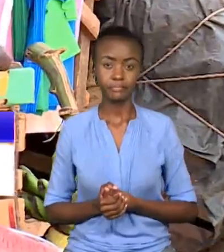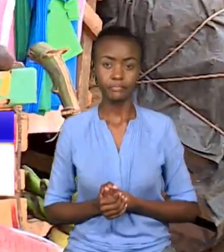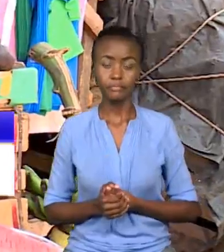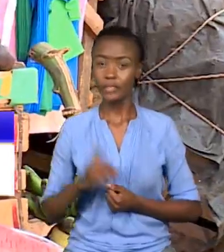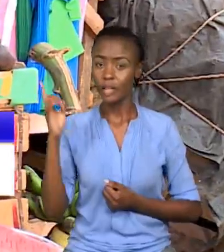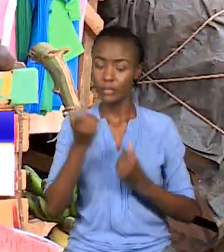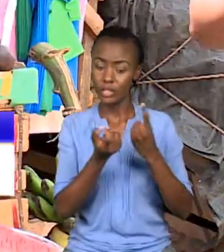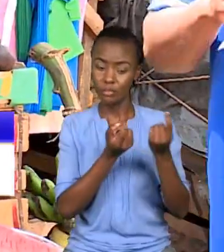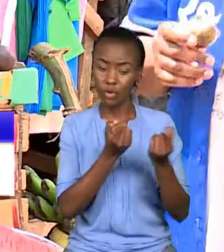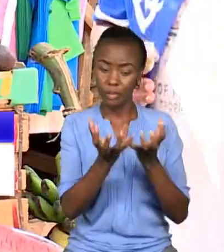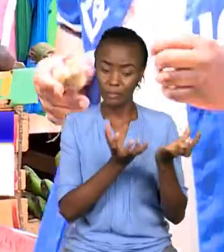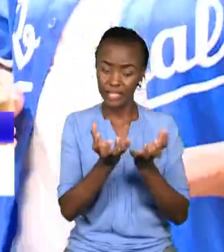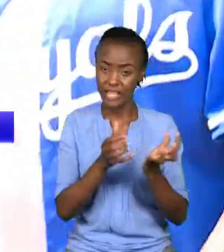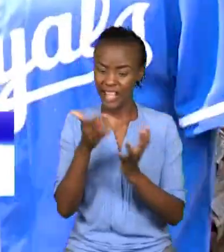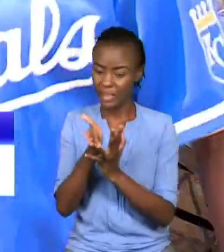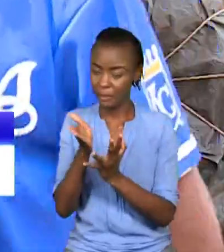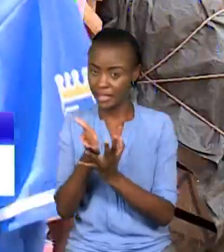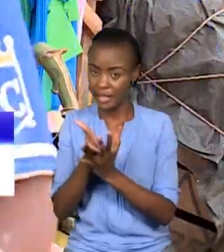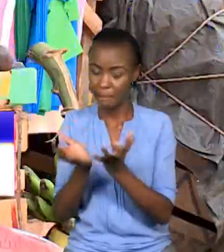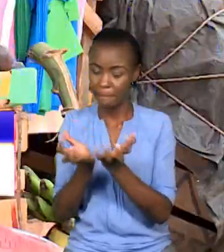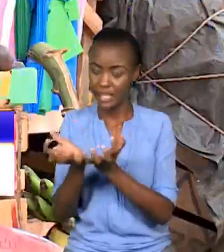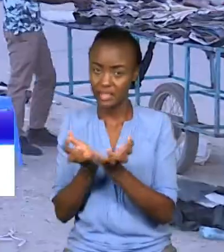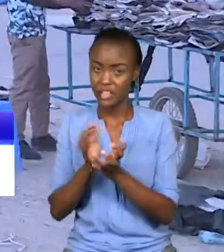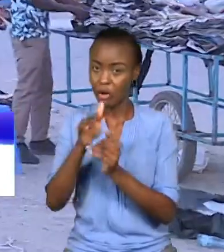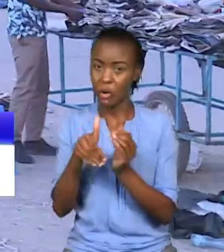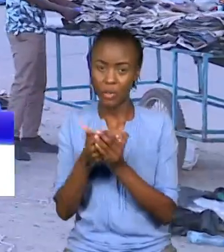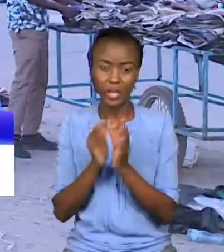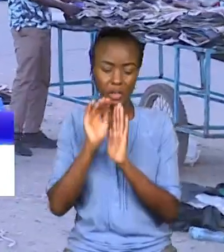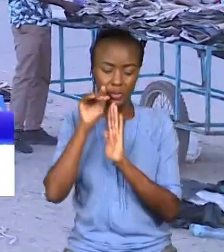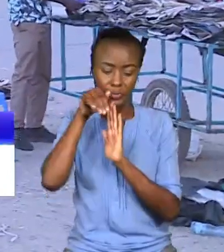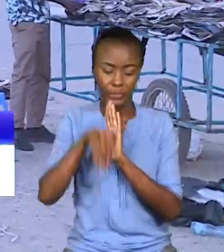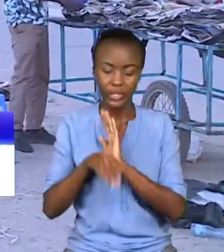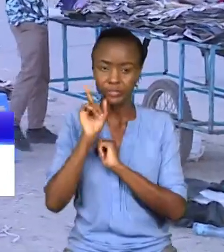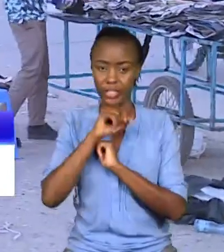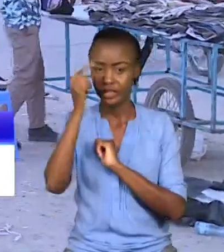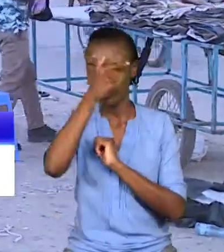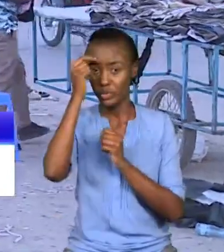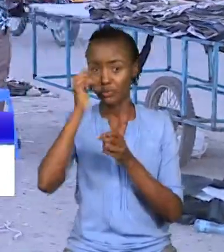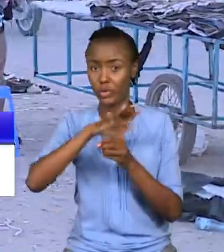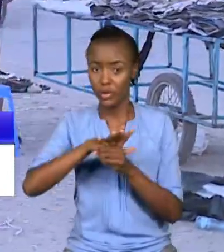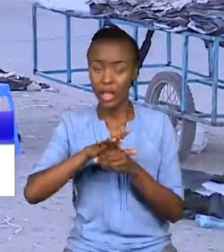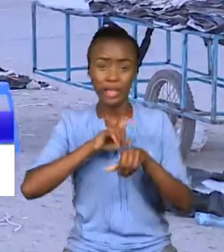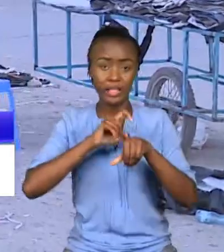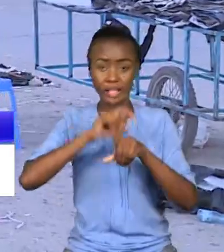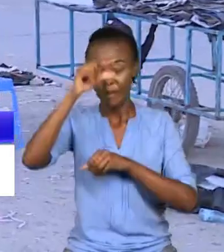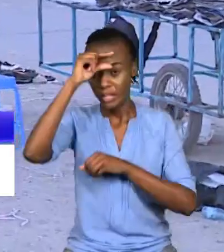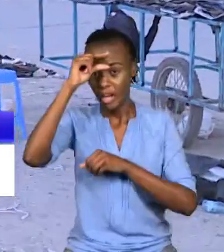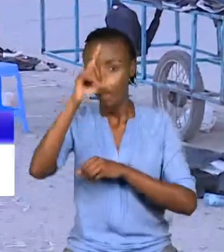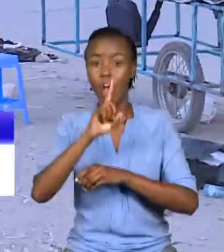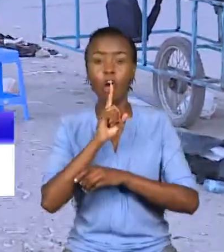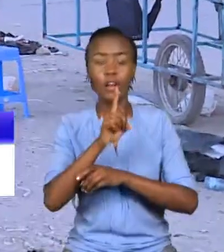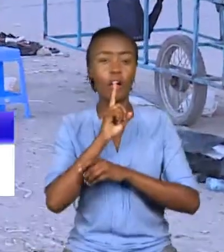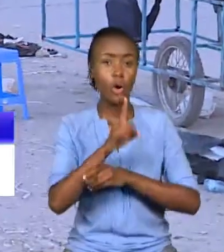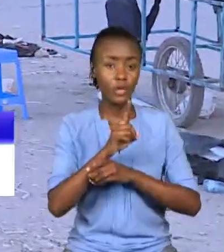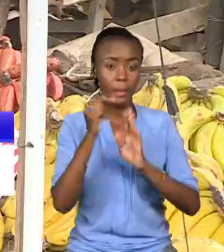Micro, small and medium enterprises have been affected the most by the effects of the pandemic, especially with the government restrictions on